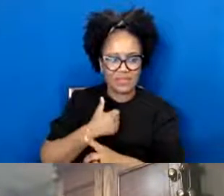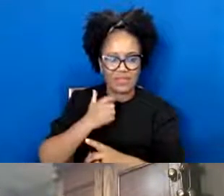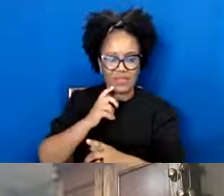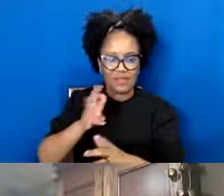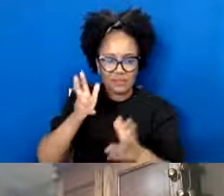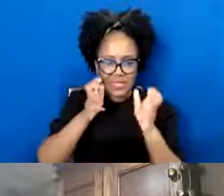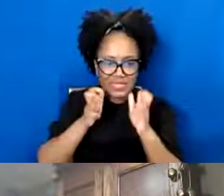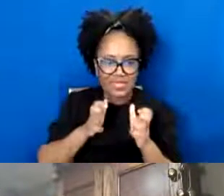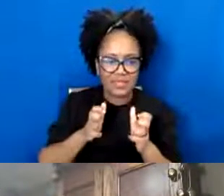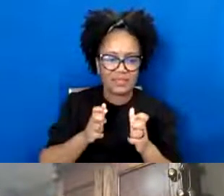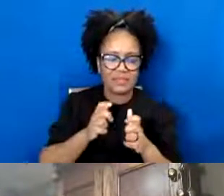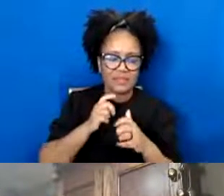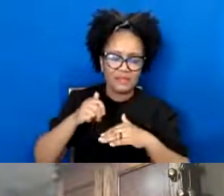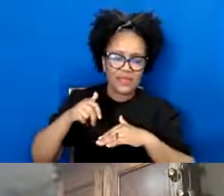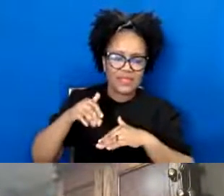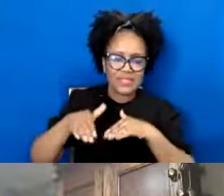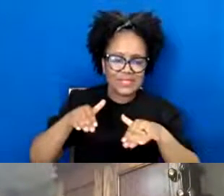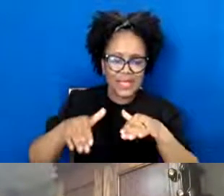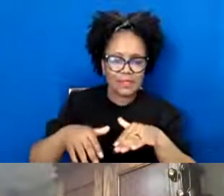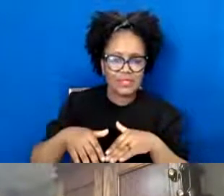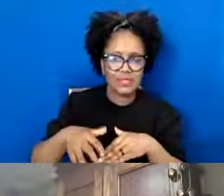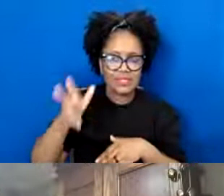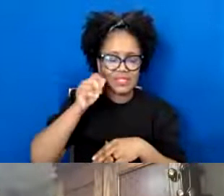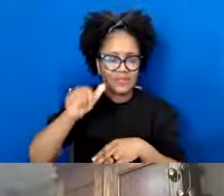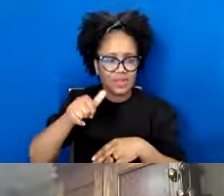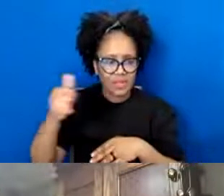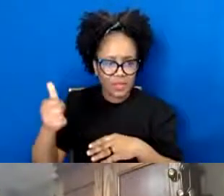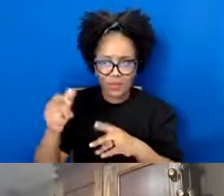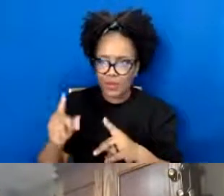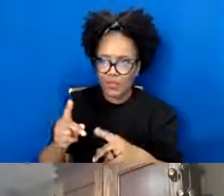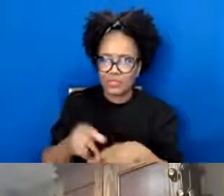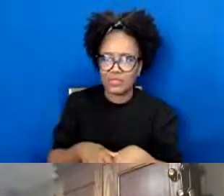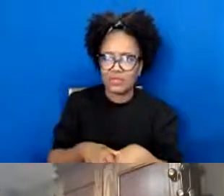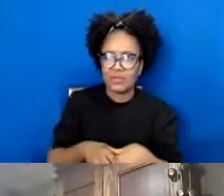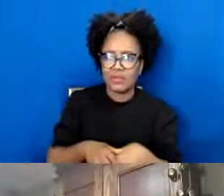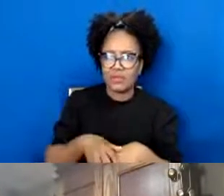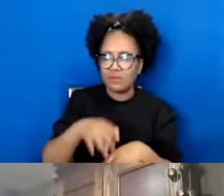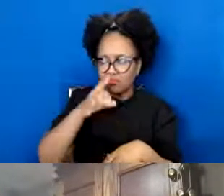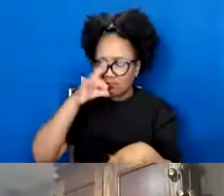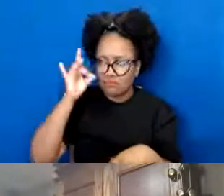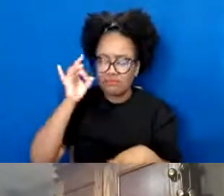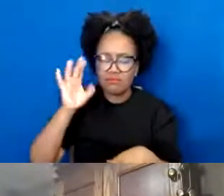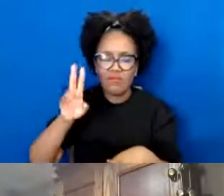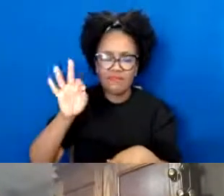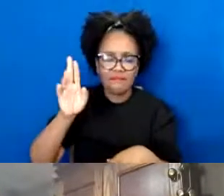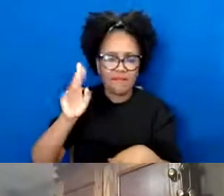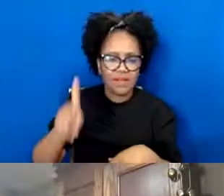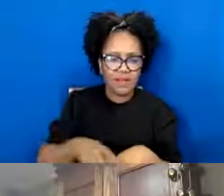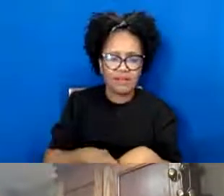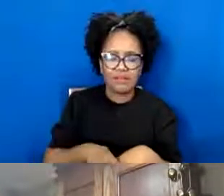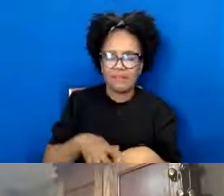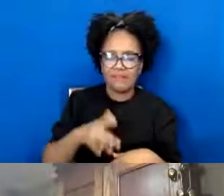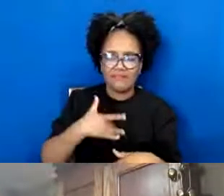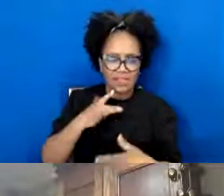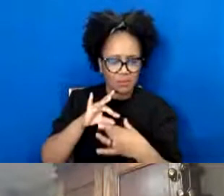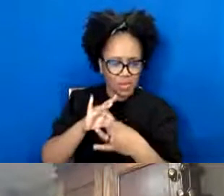being. Roasted, rusty, crusty chemical funk, organic, alarming, cracked patina junkyard verdigris